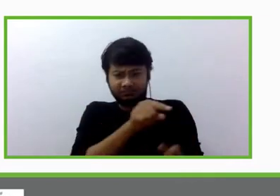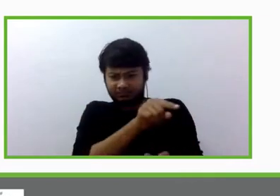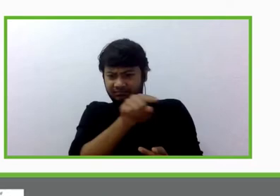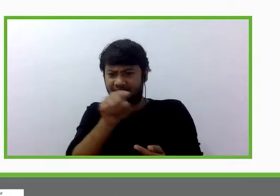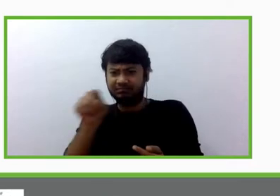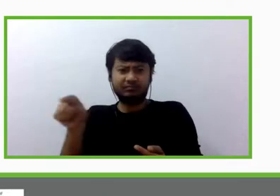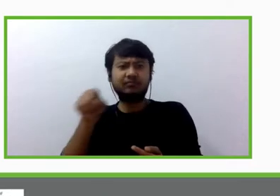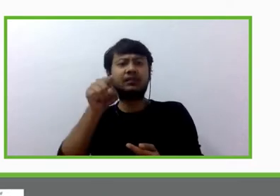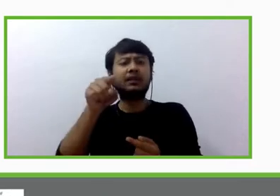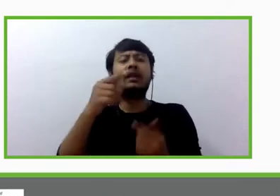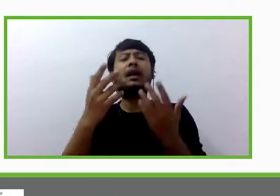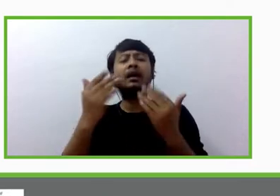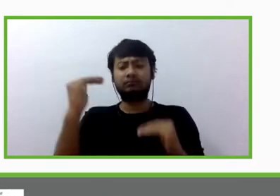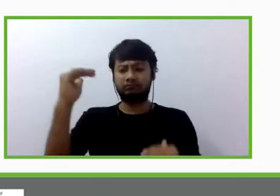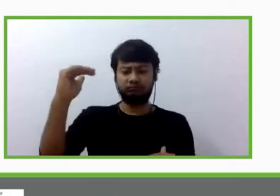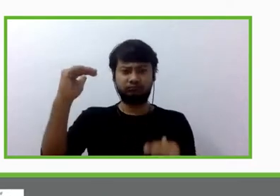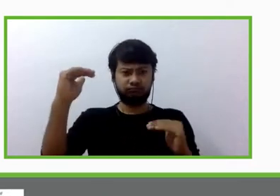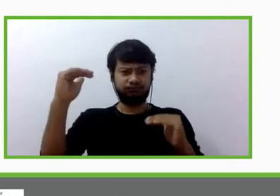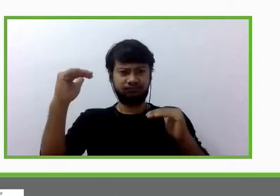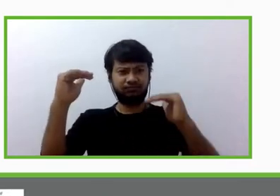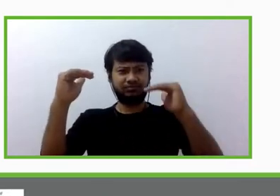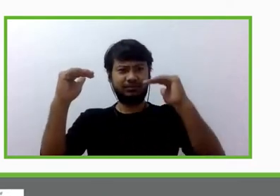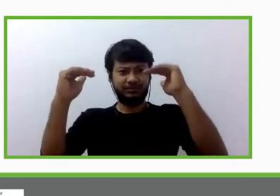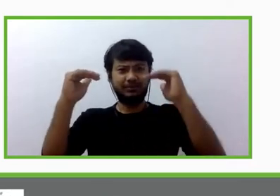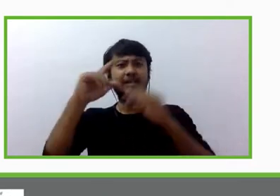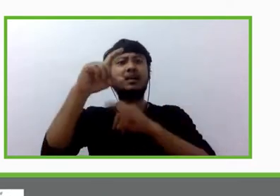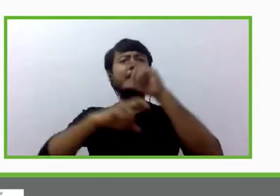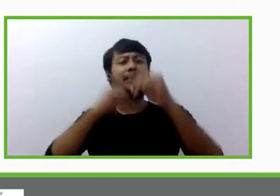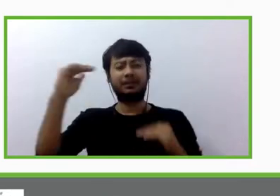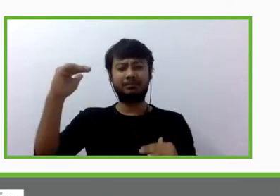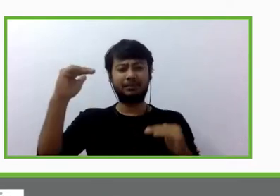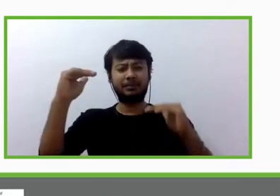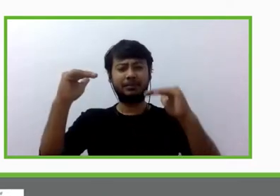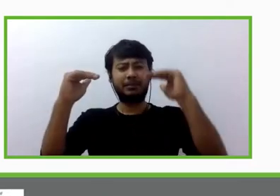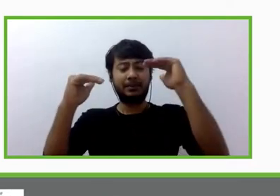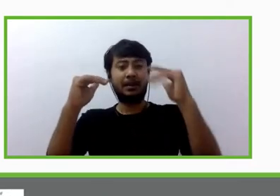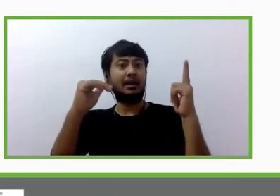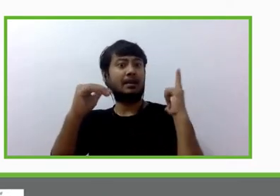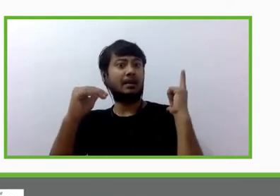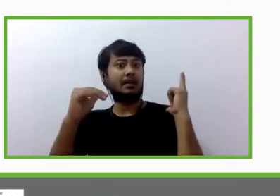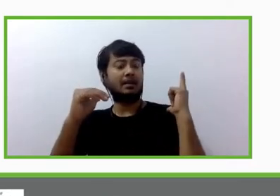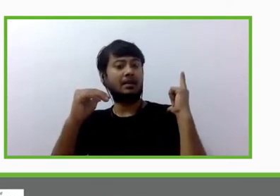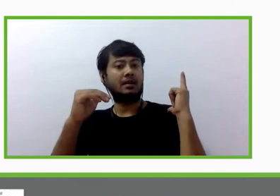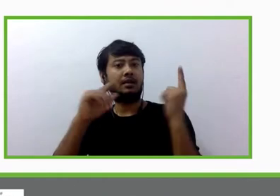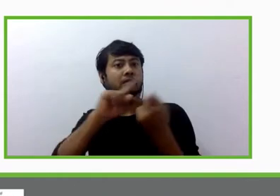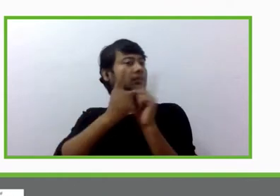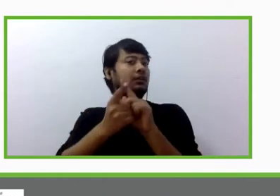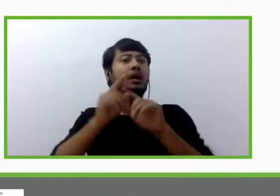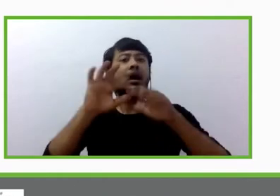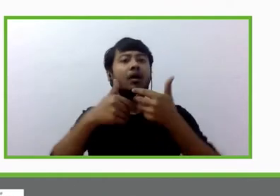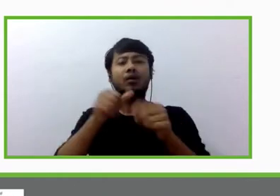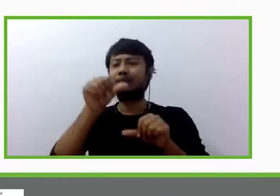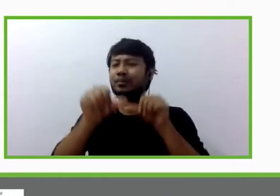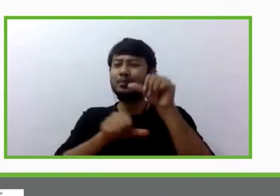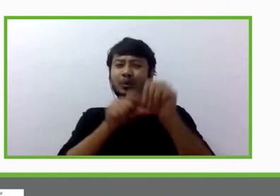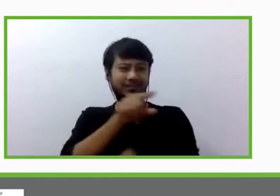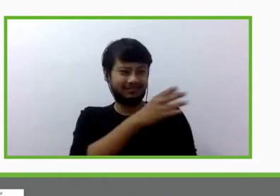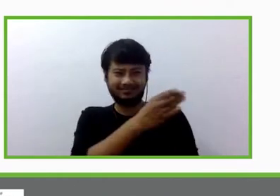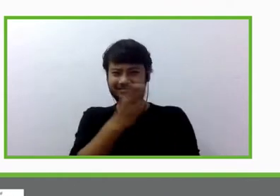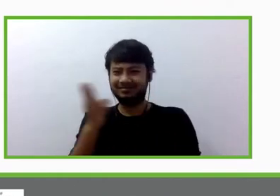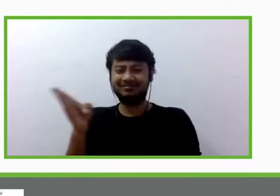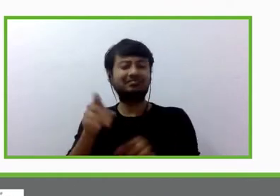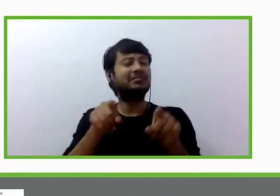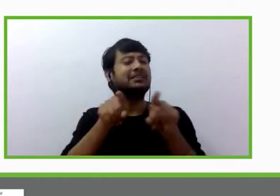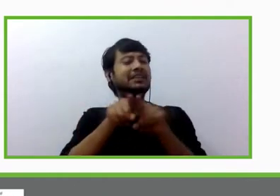the fact that the process is the same in all our minds in terms of knowledge of a